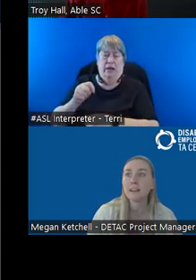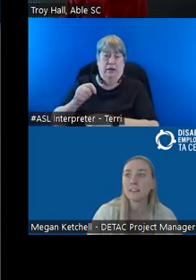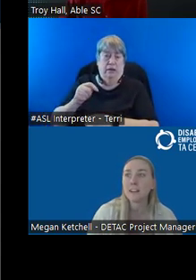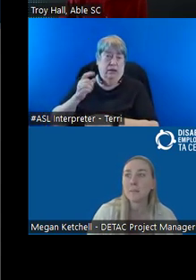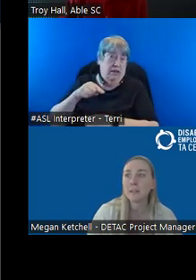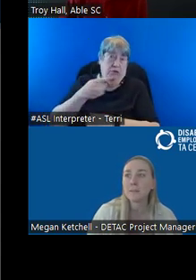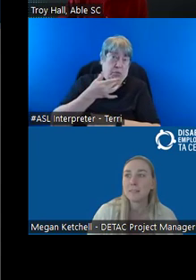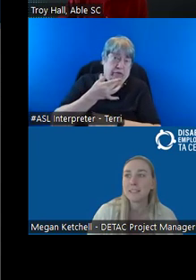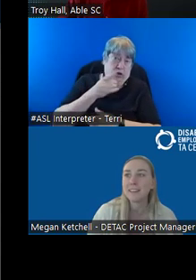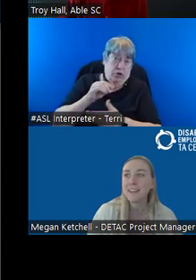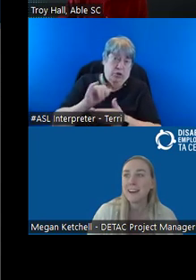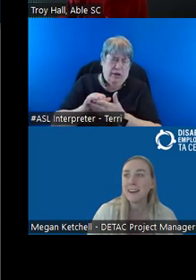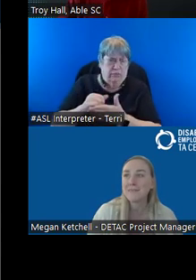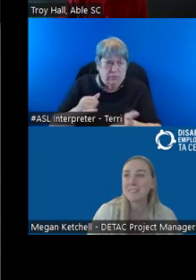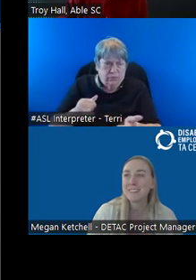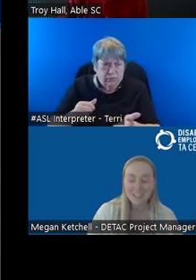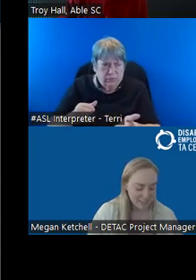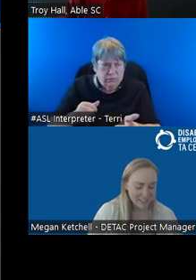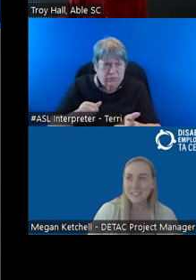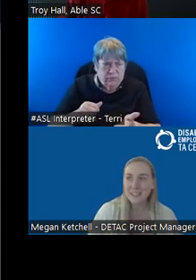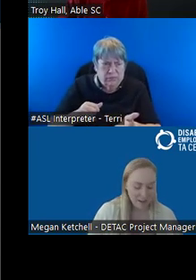that. It's not copying and pasting.